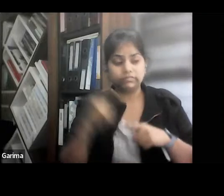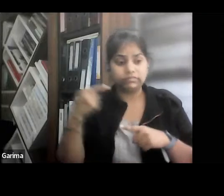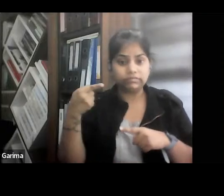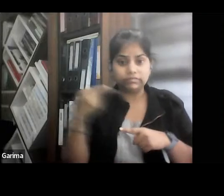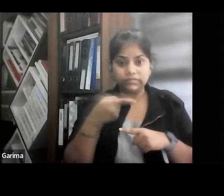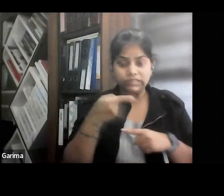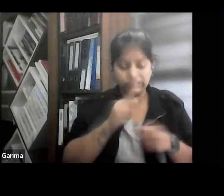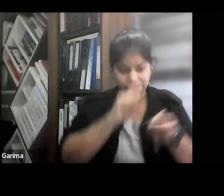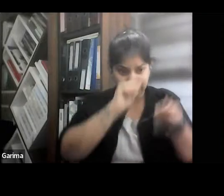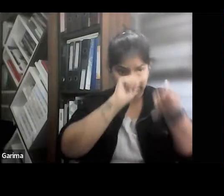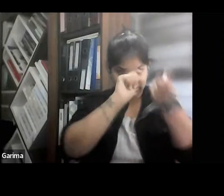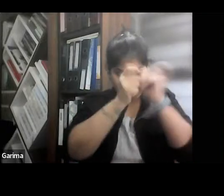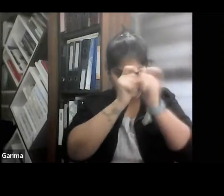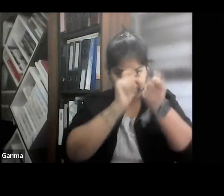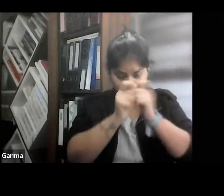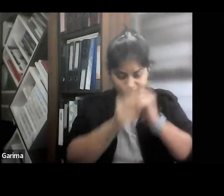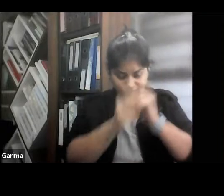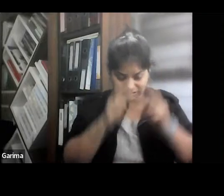transformative research